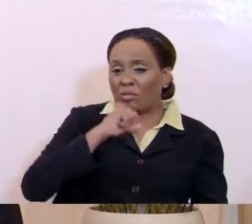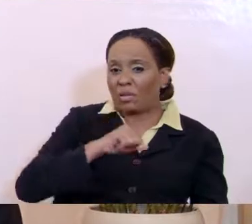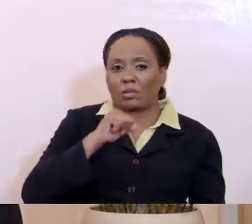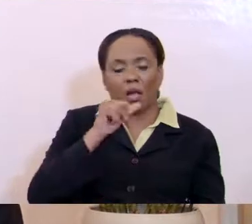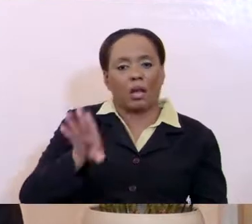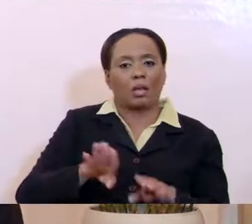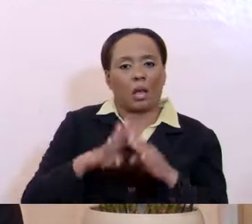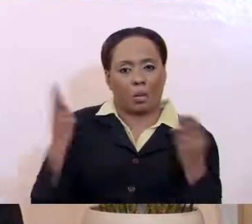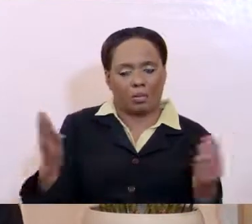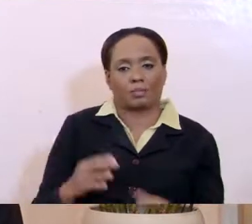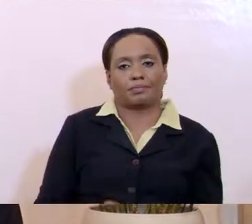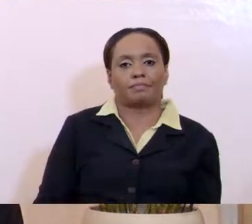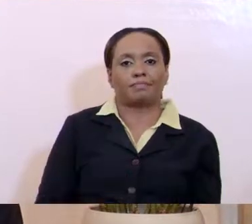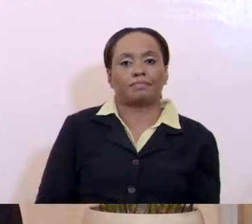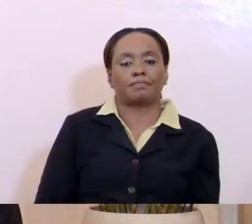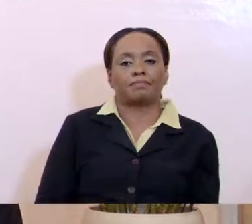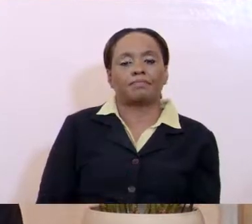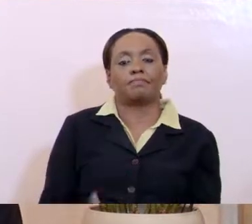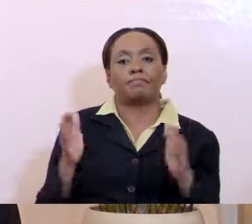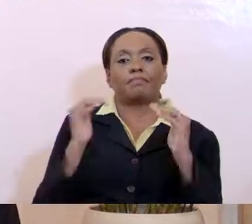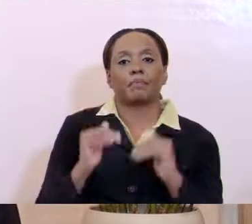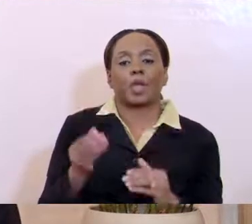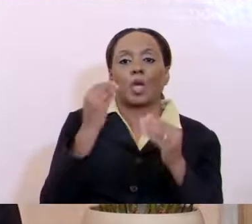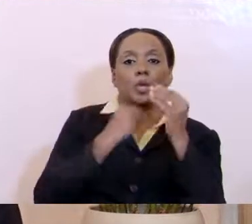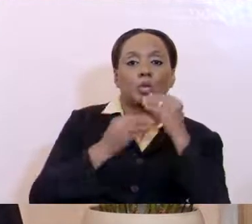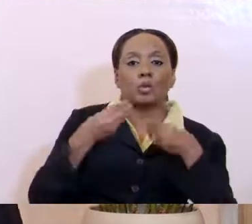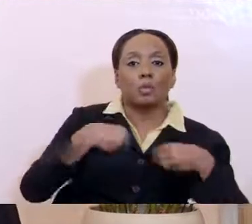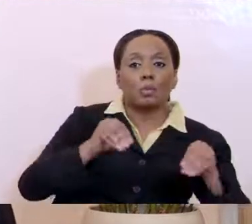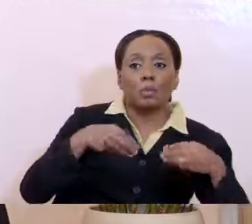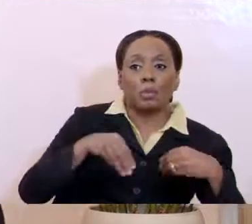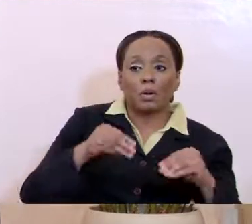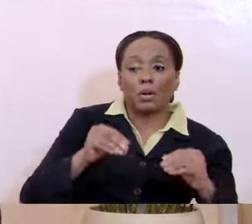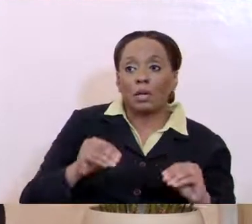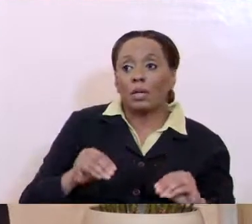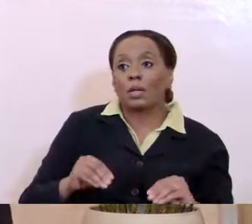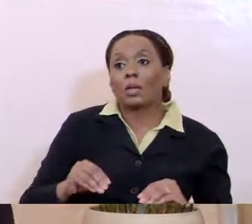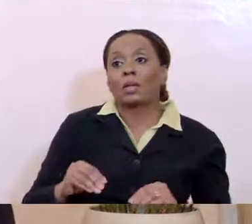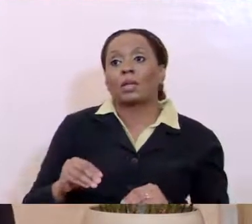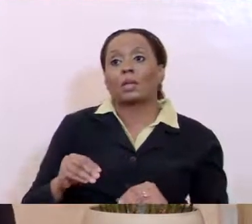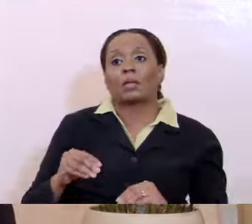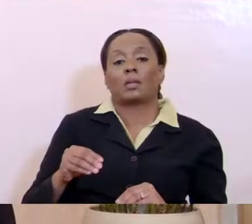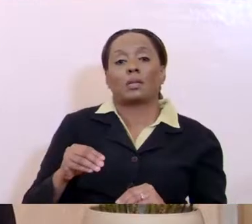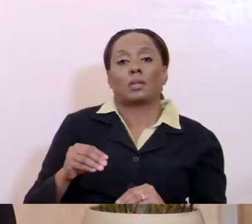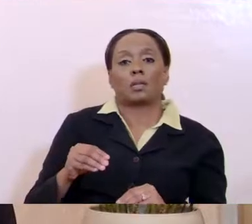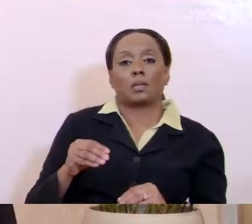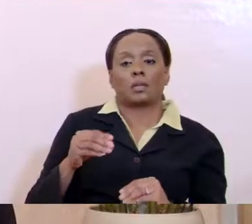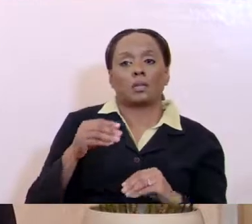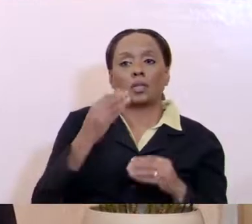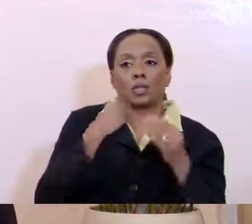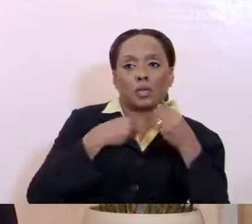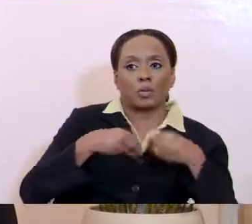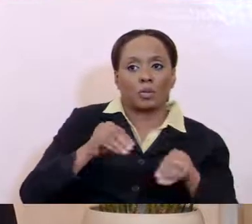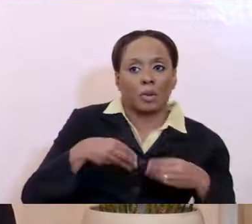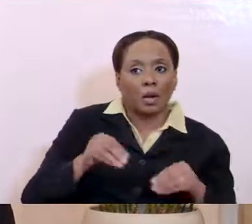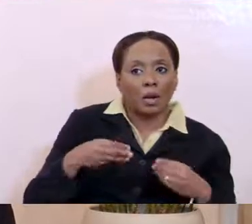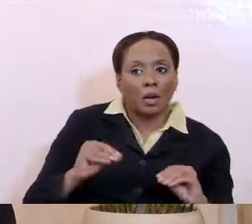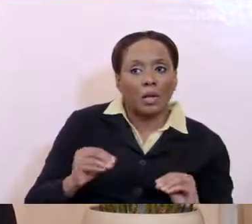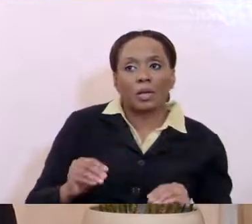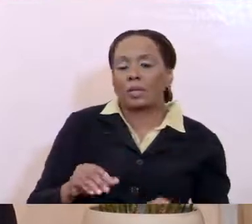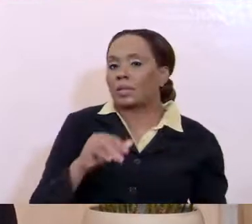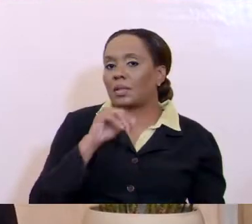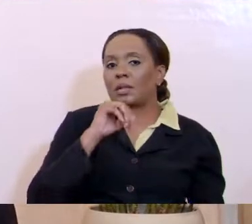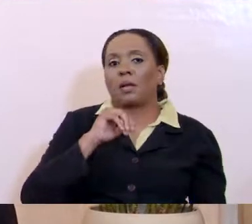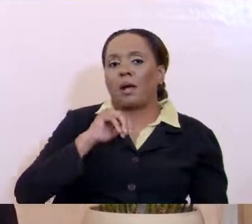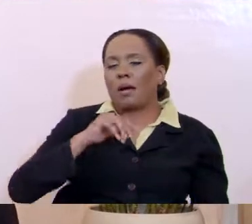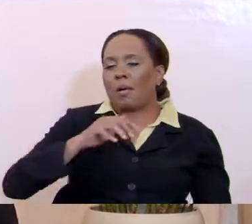Supermarkets, mini marts, corner shops, village shops, rum shops, they will all be allowed to operate